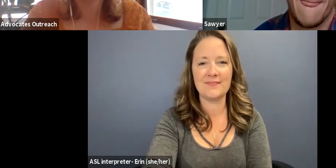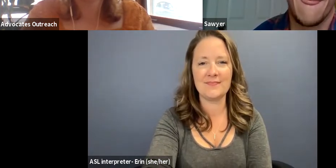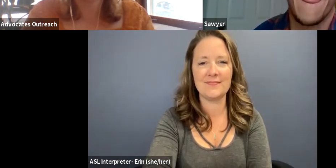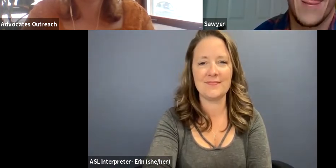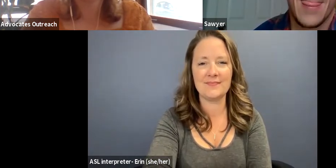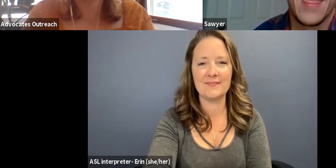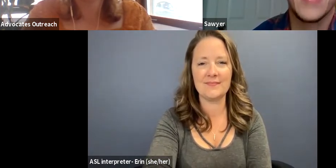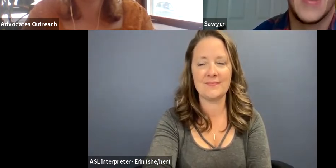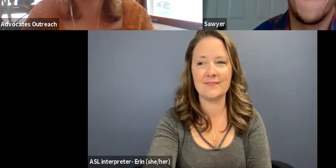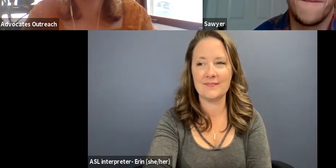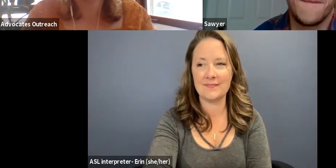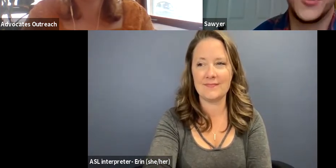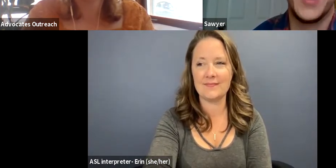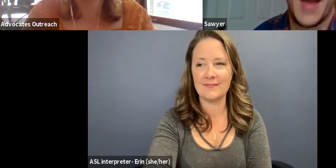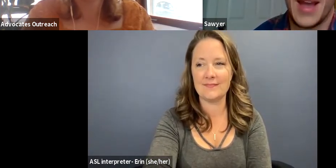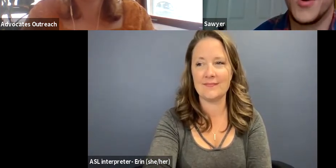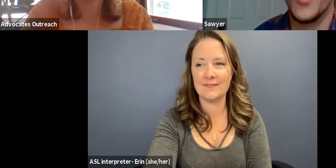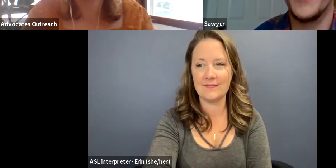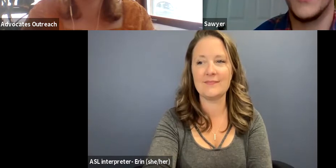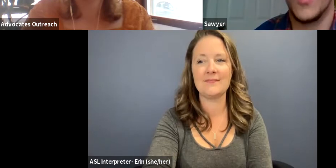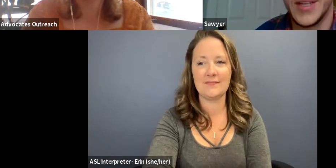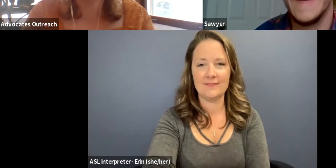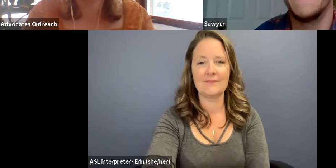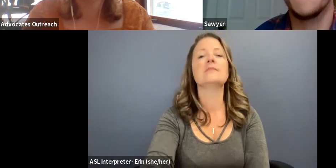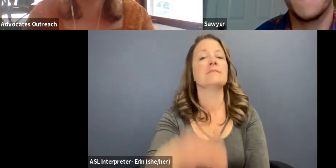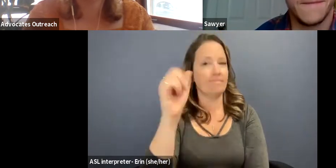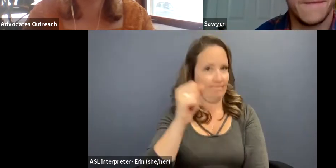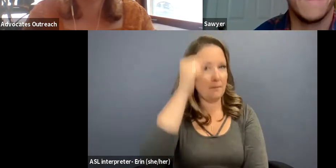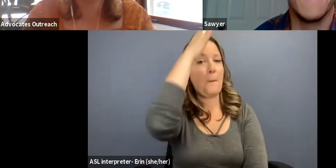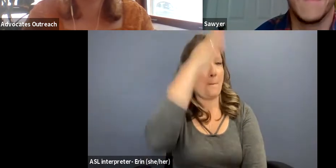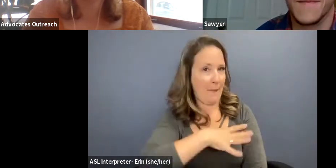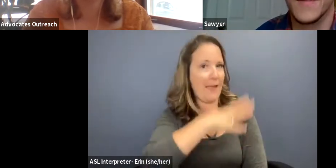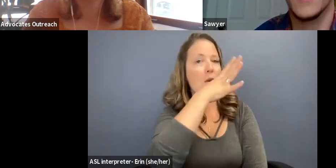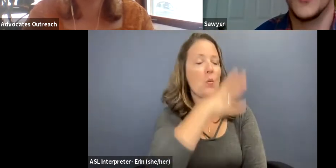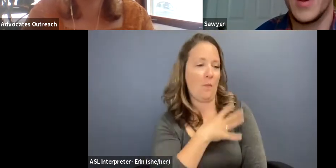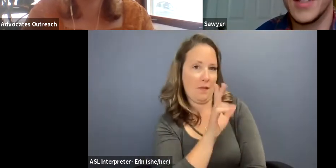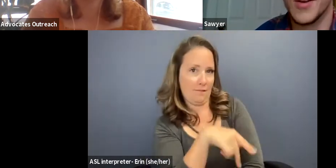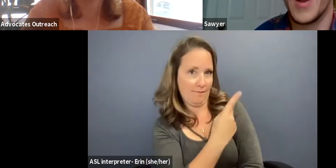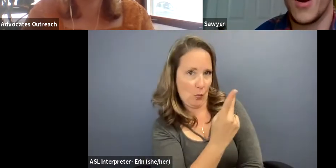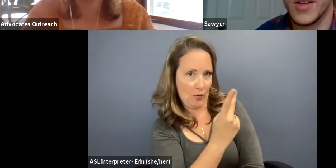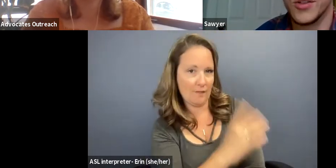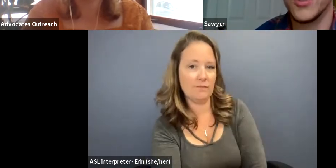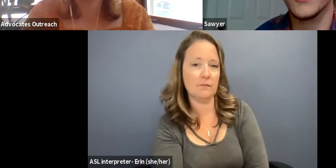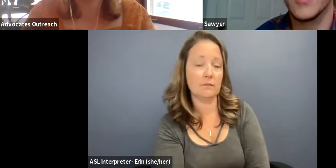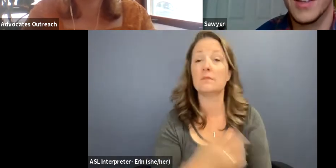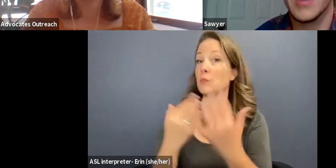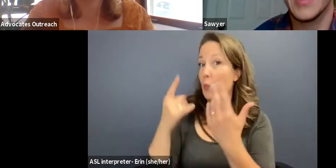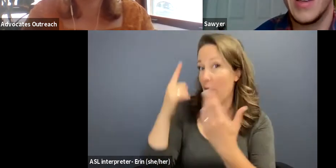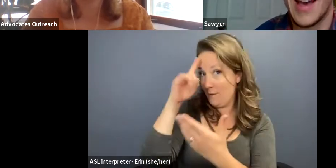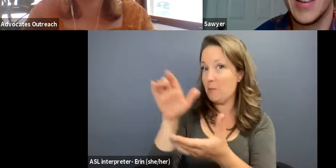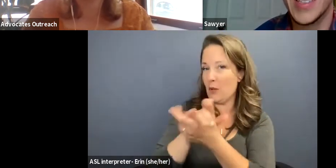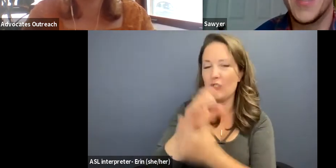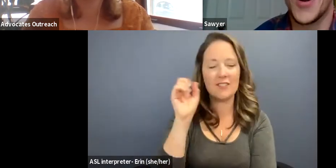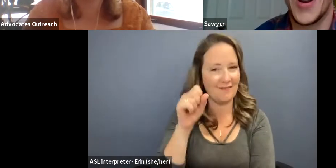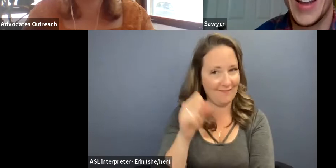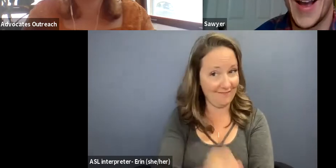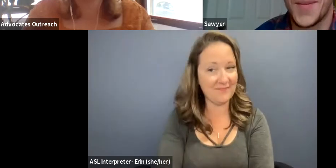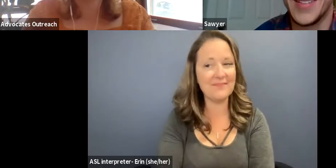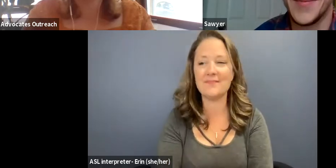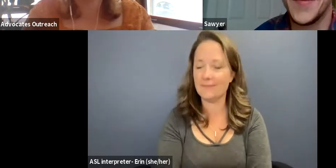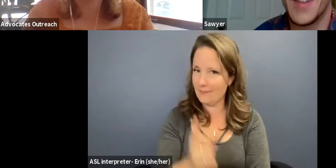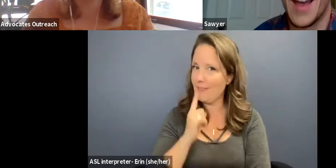with kids, can really help set a tone for um, them to approach